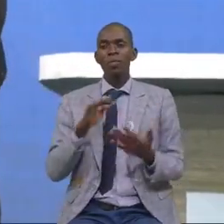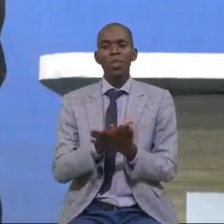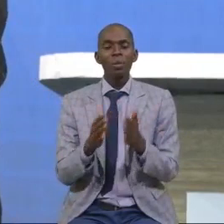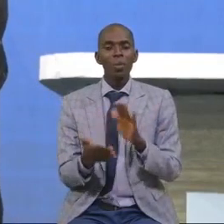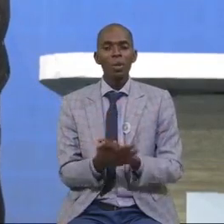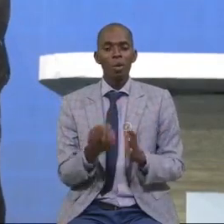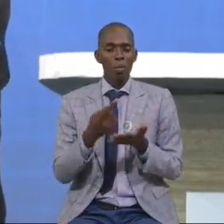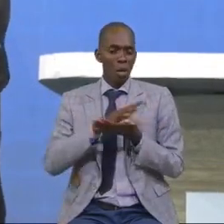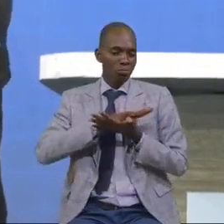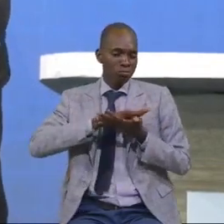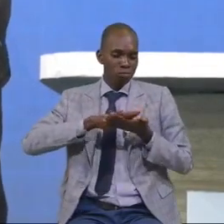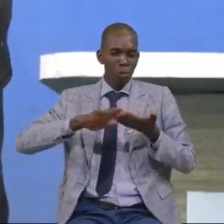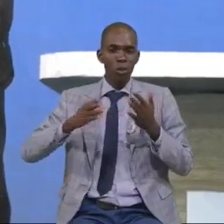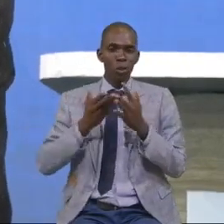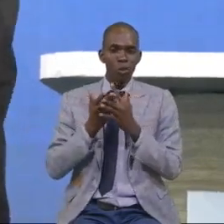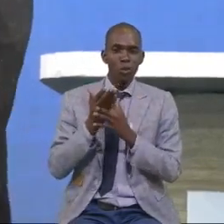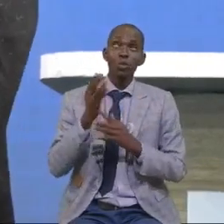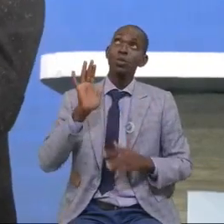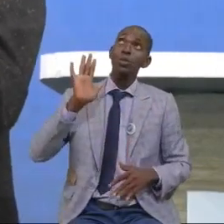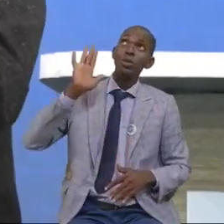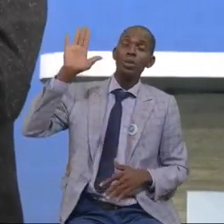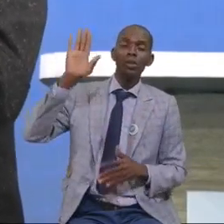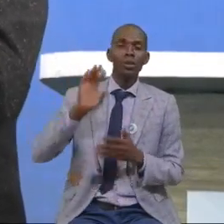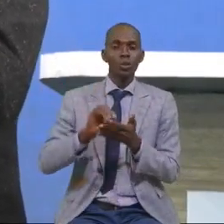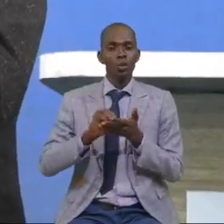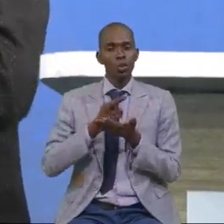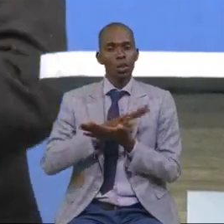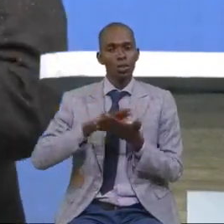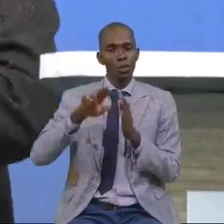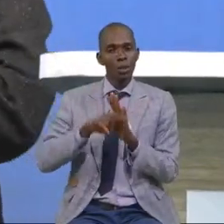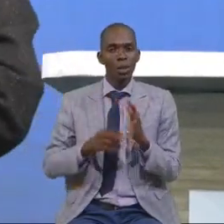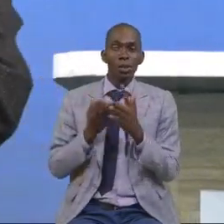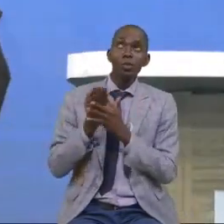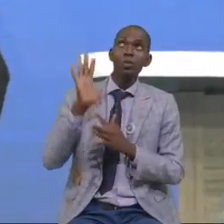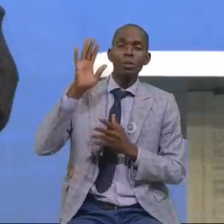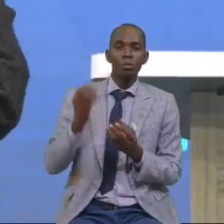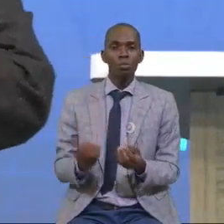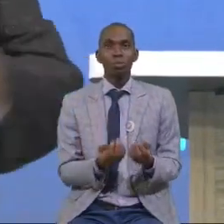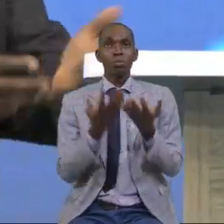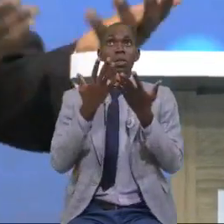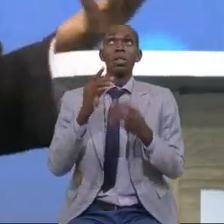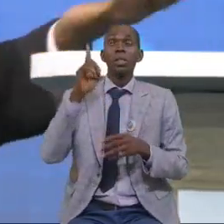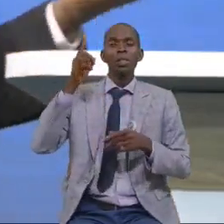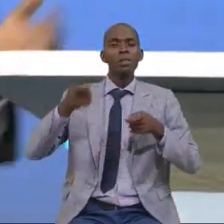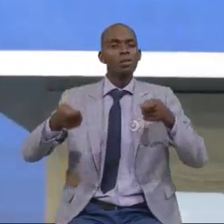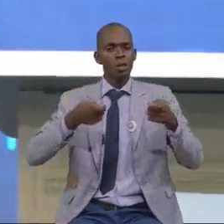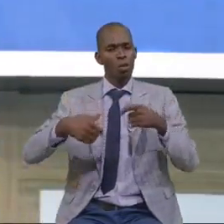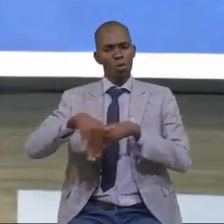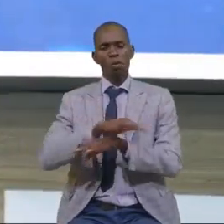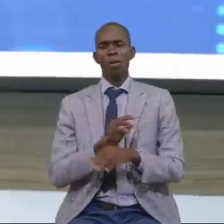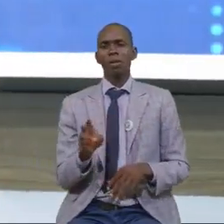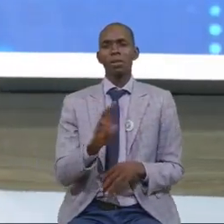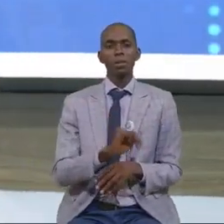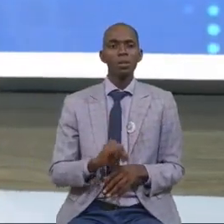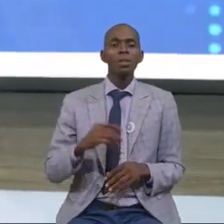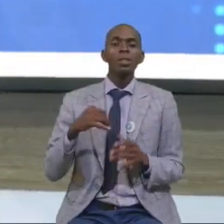through his righteousness and through his sacrifice. He reigns over them. It's Jesus,